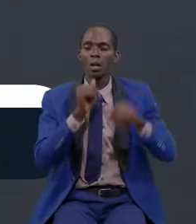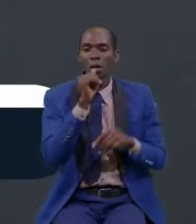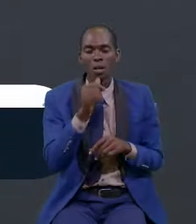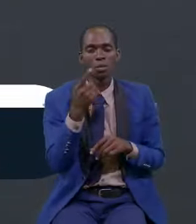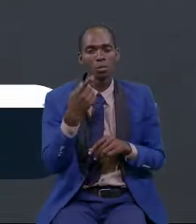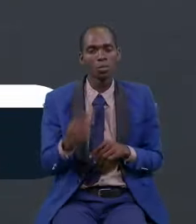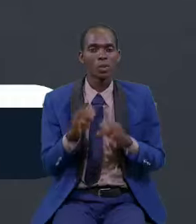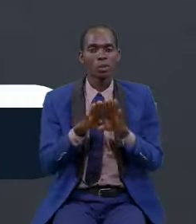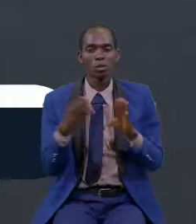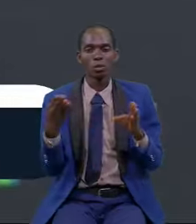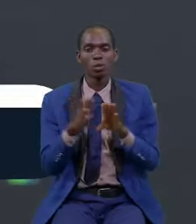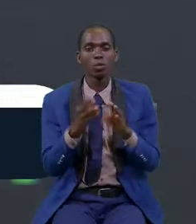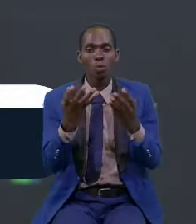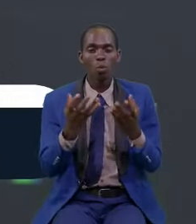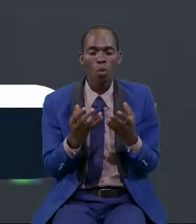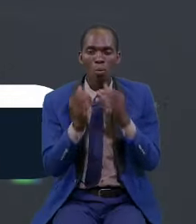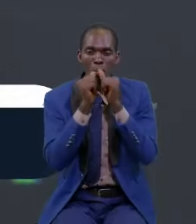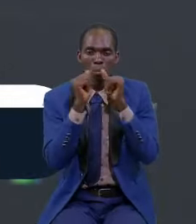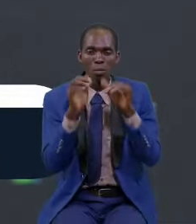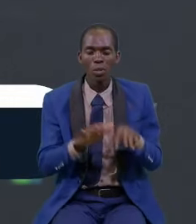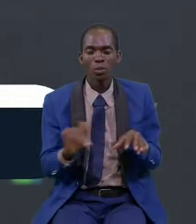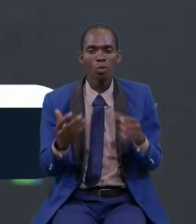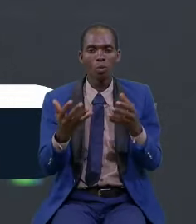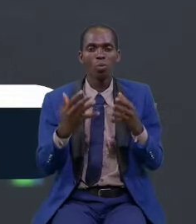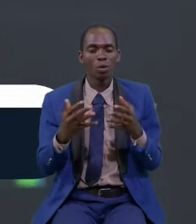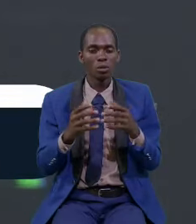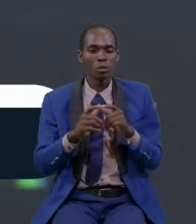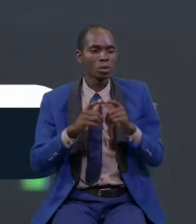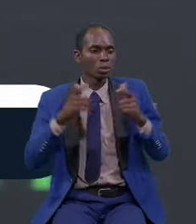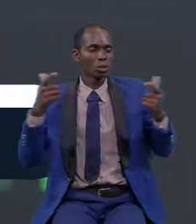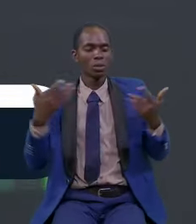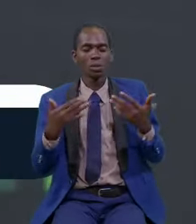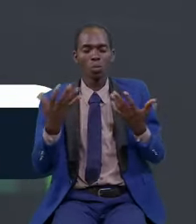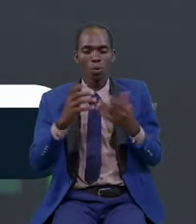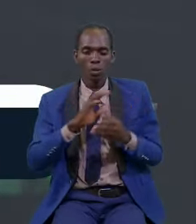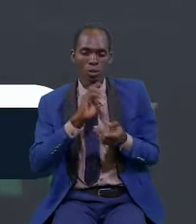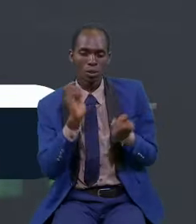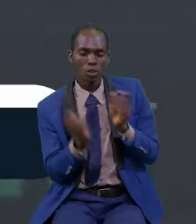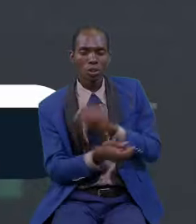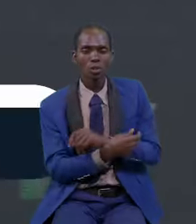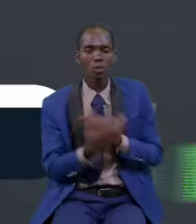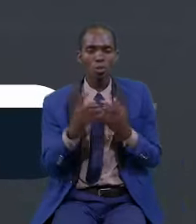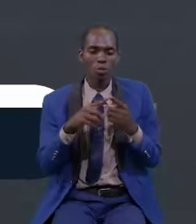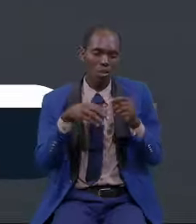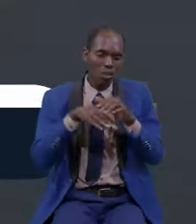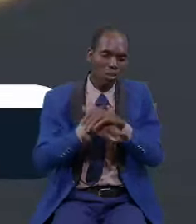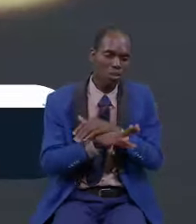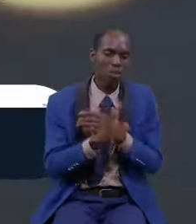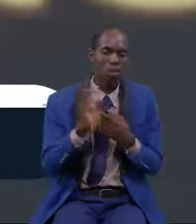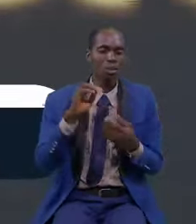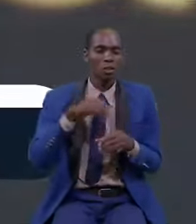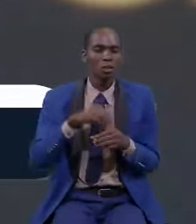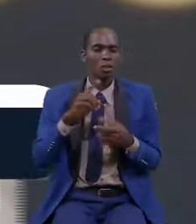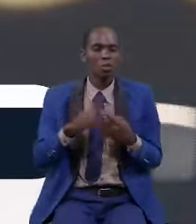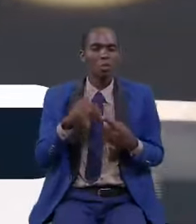blessings, and you want conversion, and you want entrance into the delivering power of the Lord? I